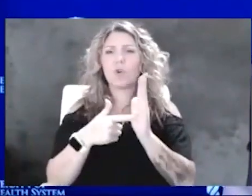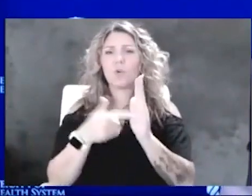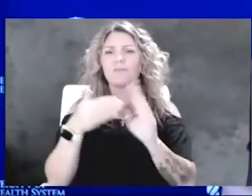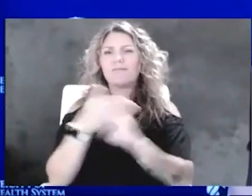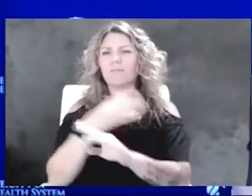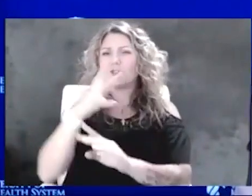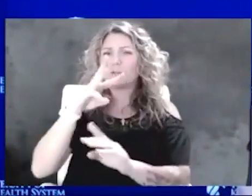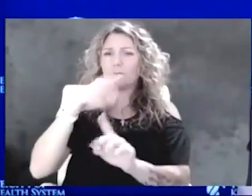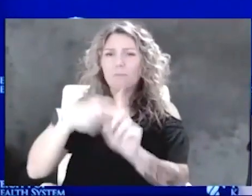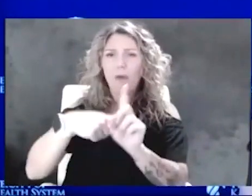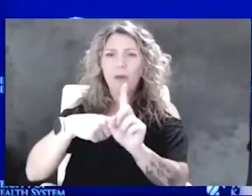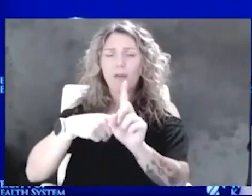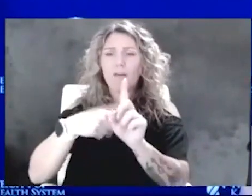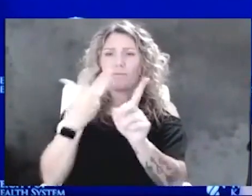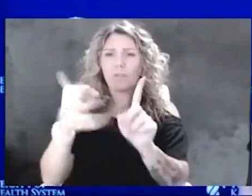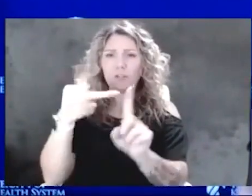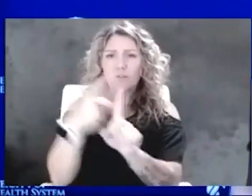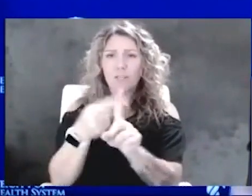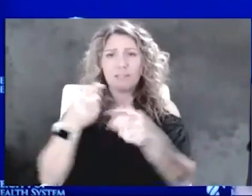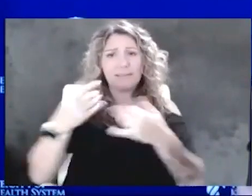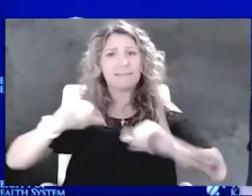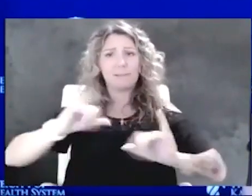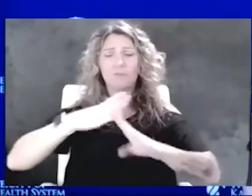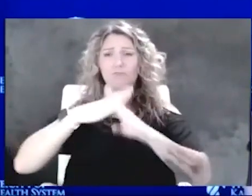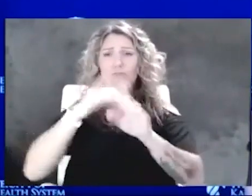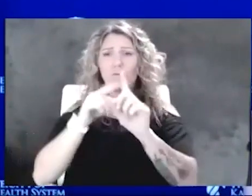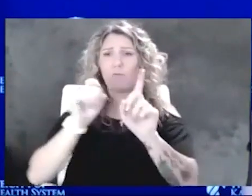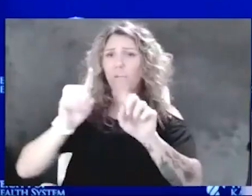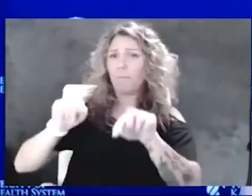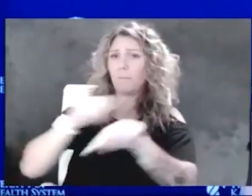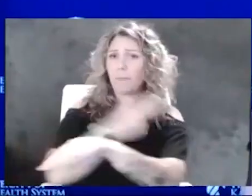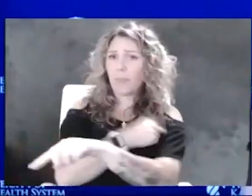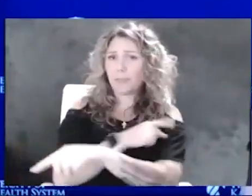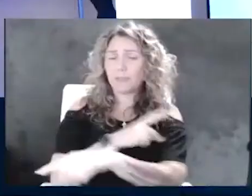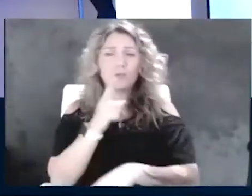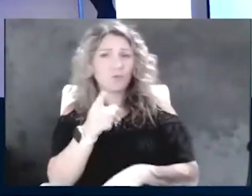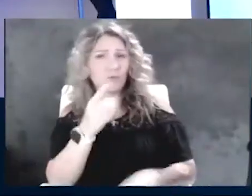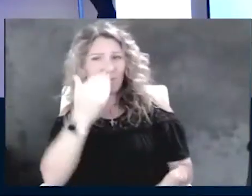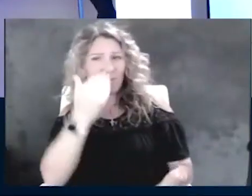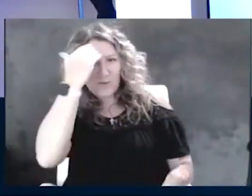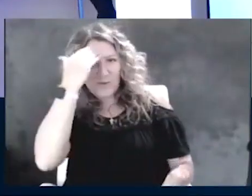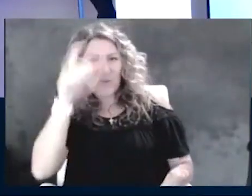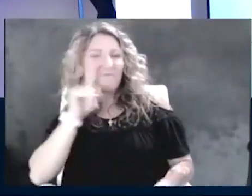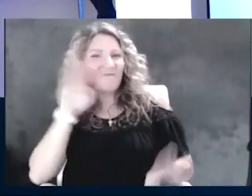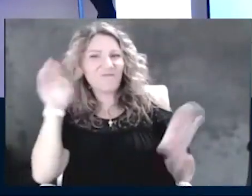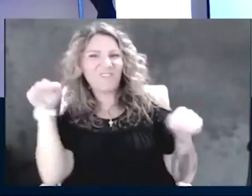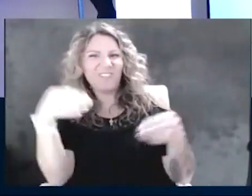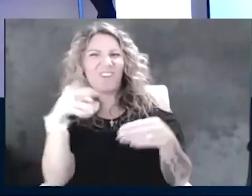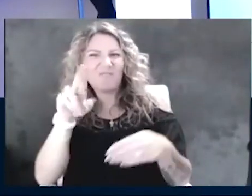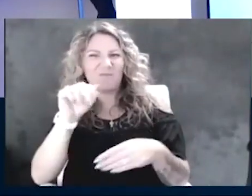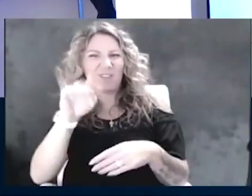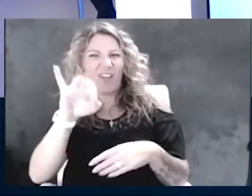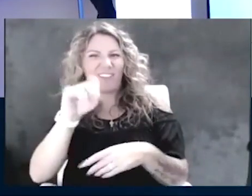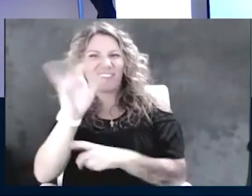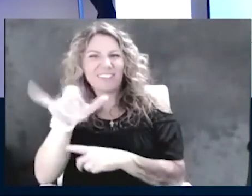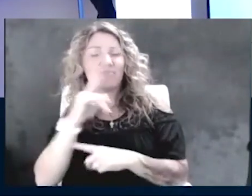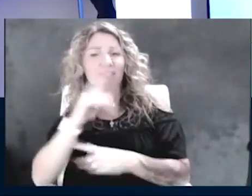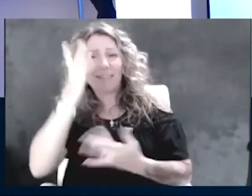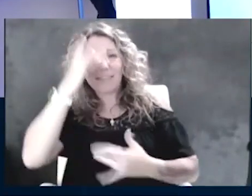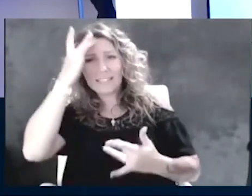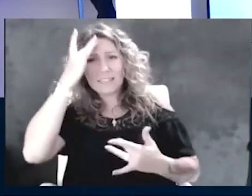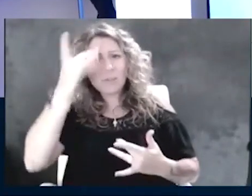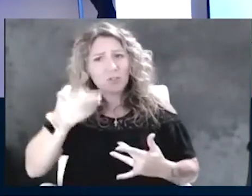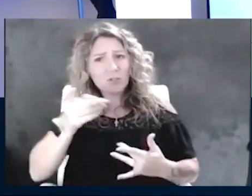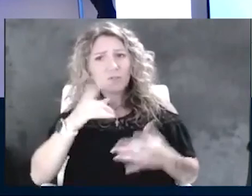still protected from going to the hospital. As you look, as a rheumatologist, as you look at some of the diseases that kids have with rheumatology, are you nervous about only